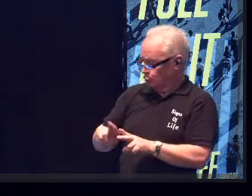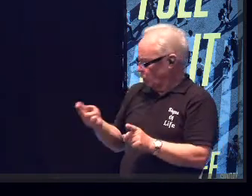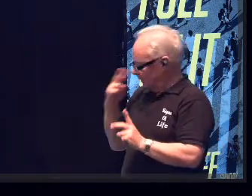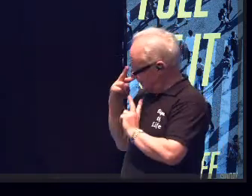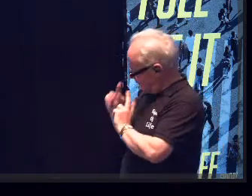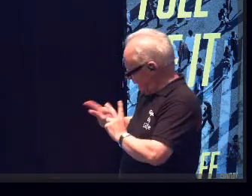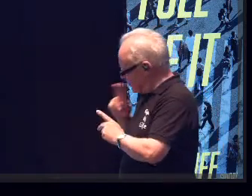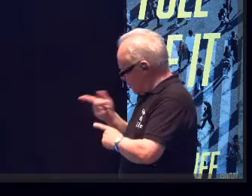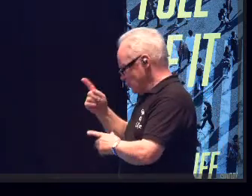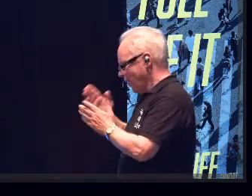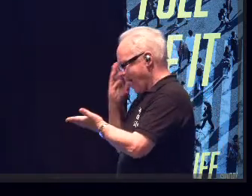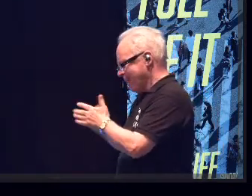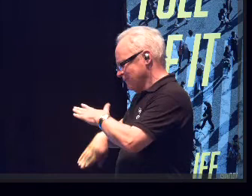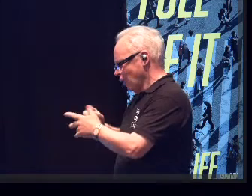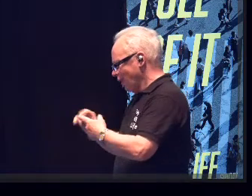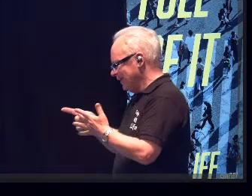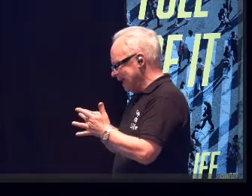say, you're full of it.